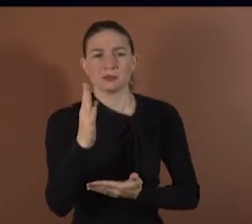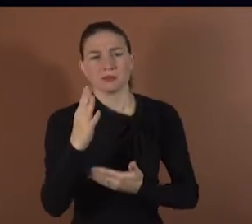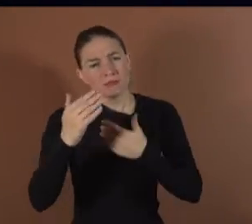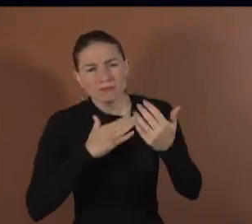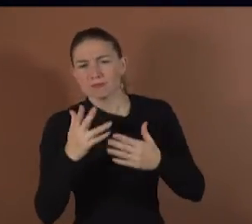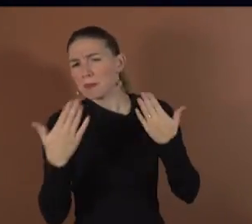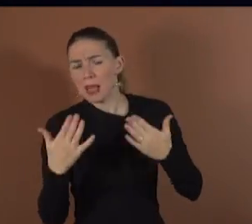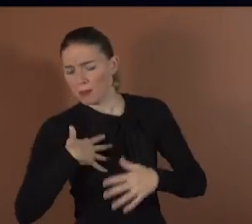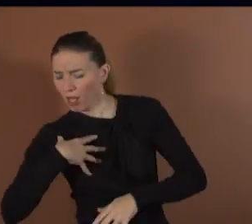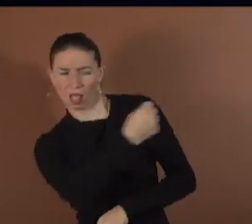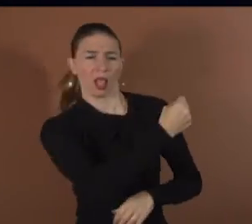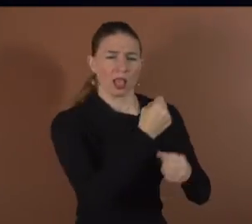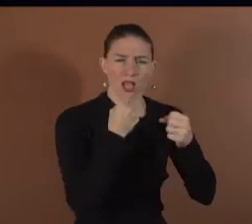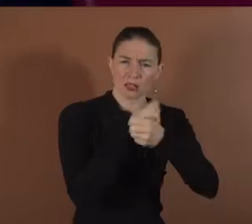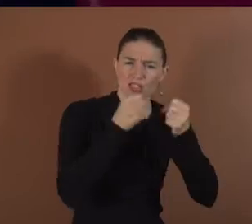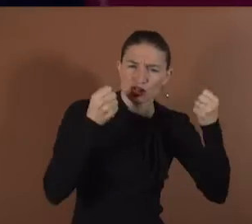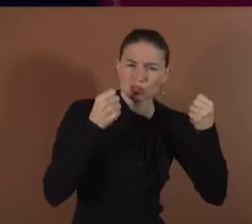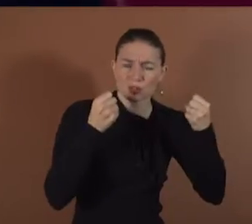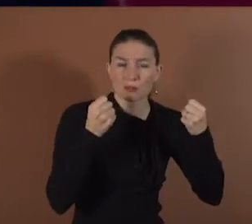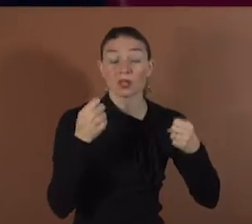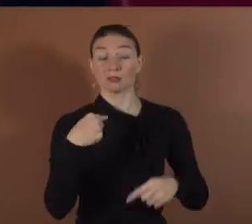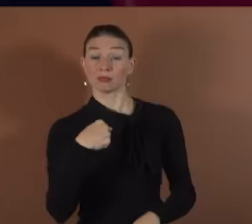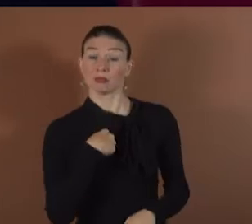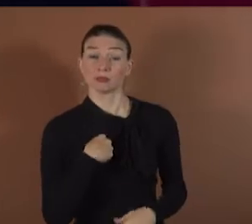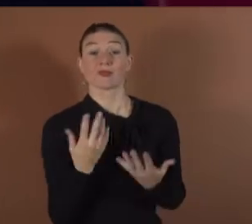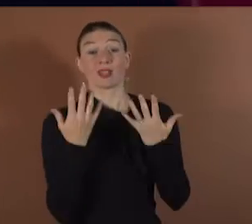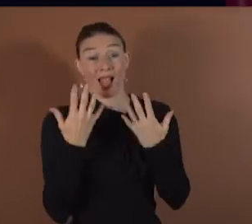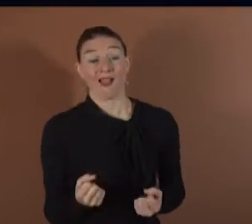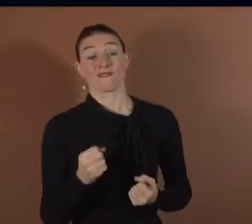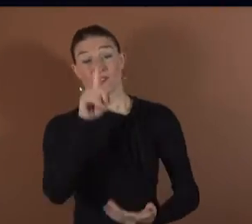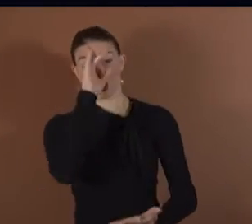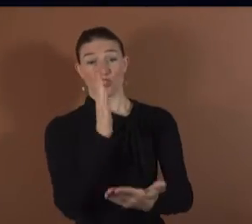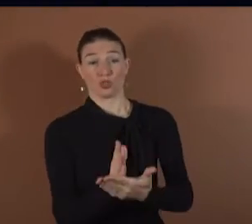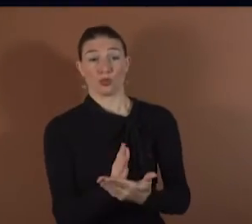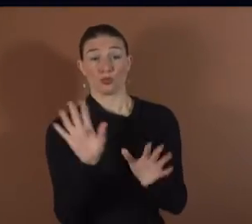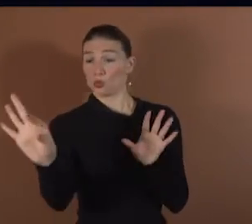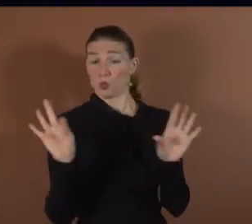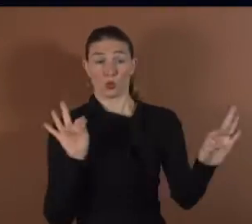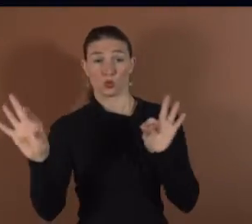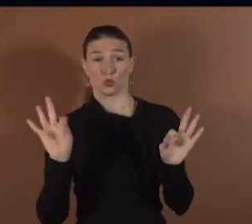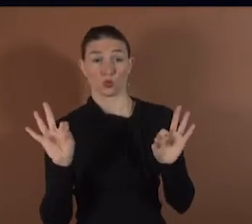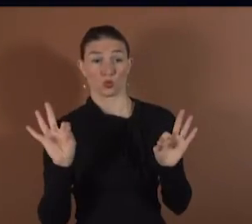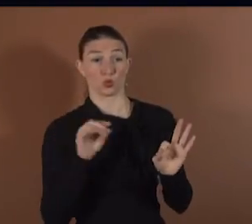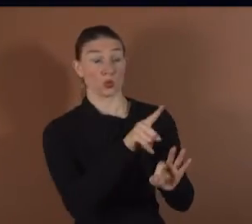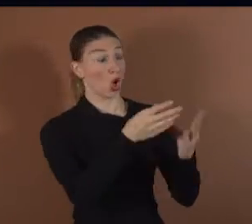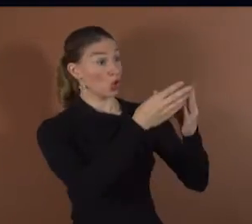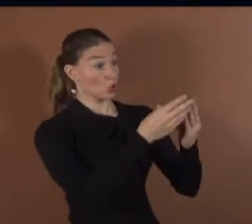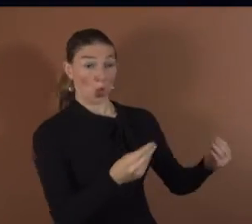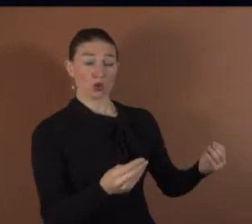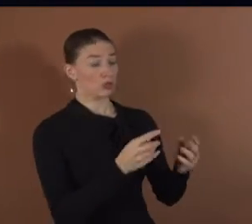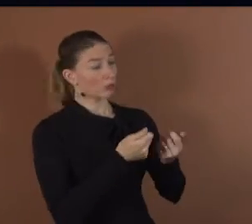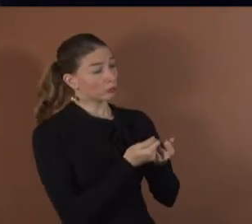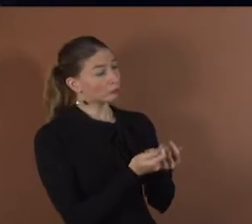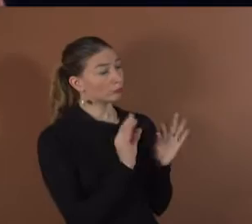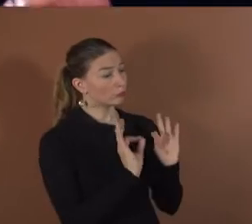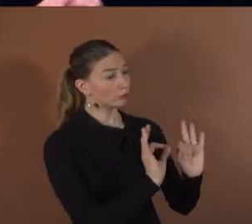we have a choice as human beings to be either part of the problem or part of the solution. And she was choosing